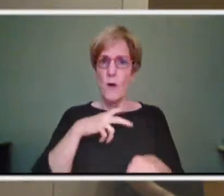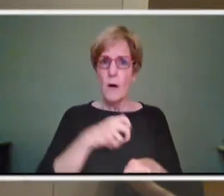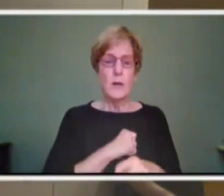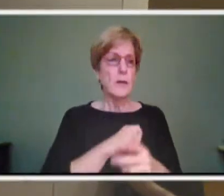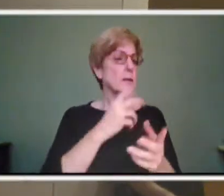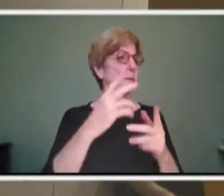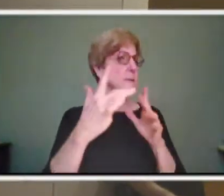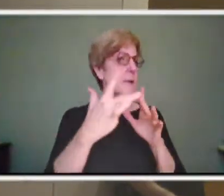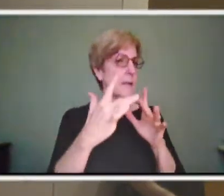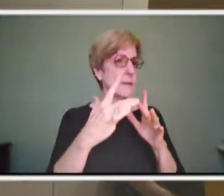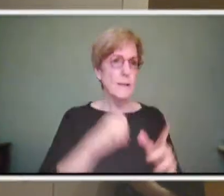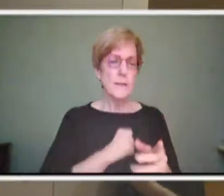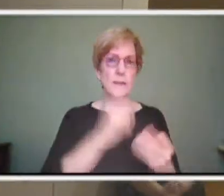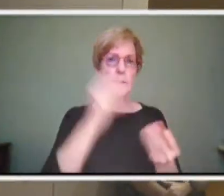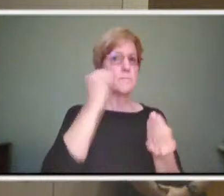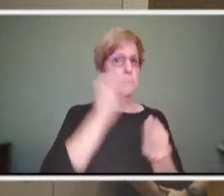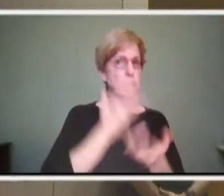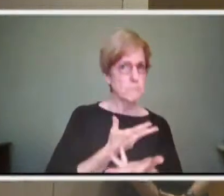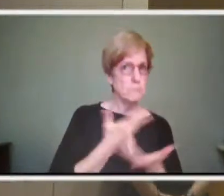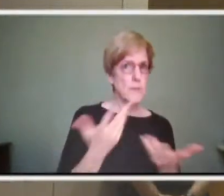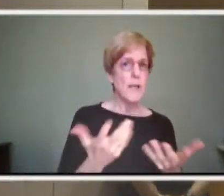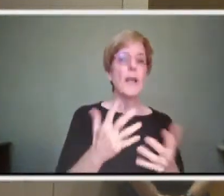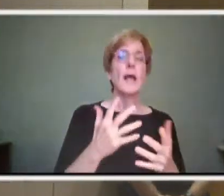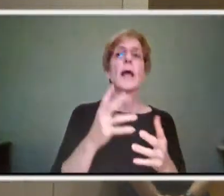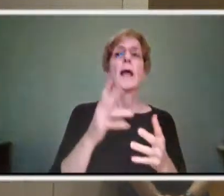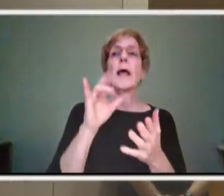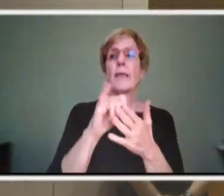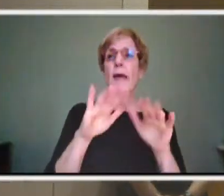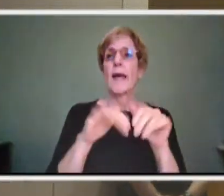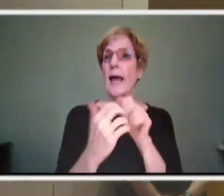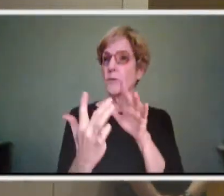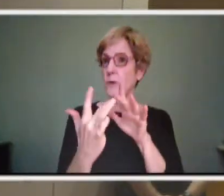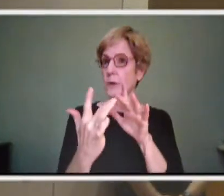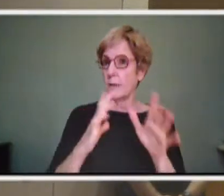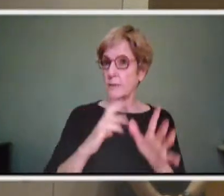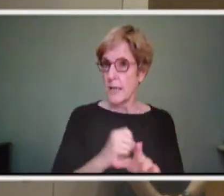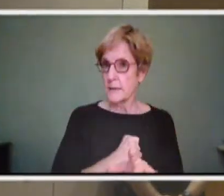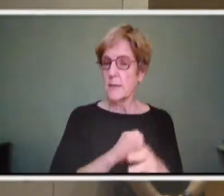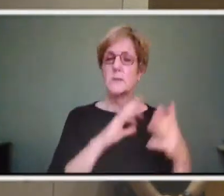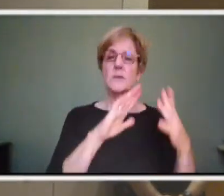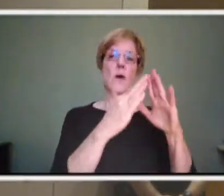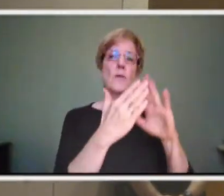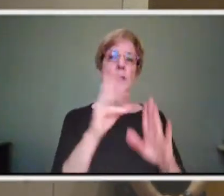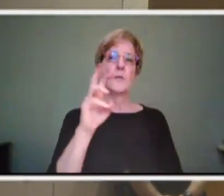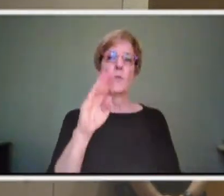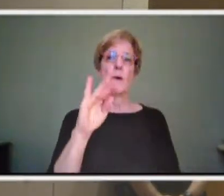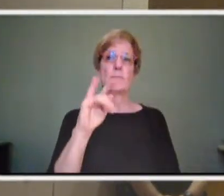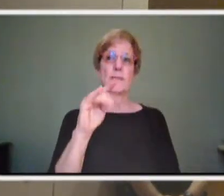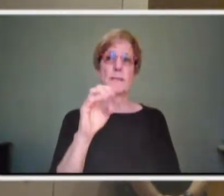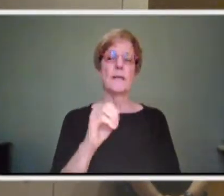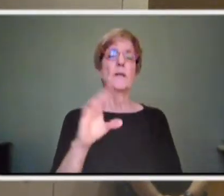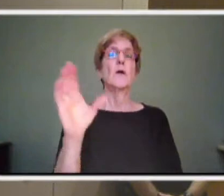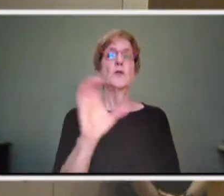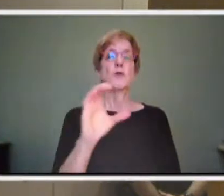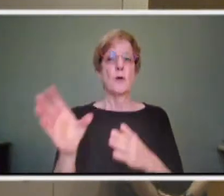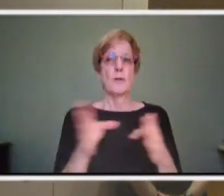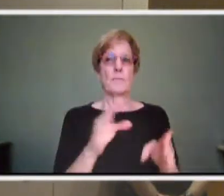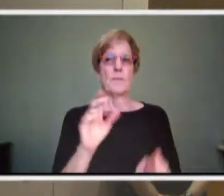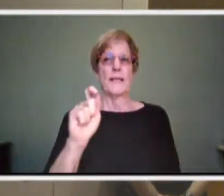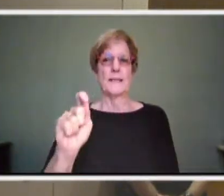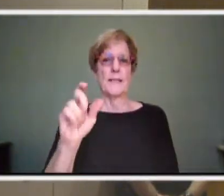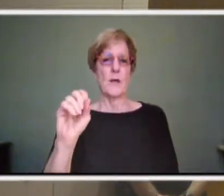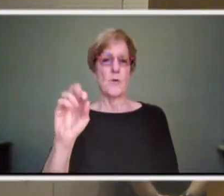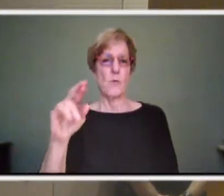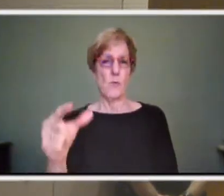You can find contact information and information on each petition on the city's website at charlotteplanning.org. Thank you, Mayor Pro